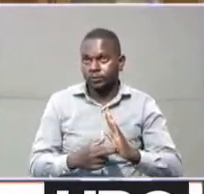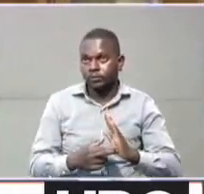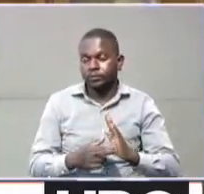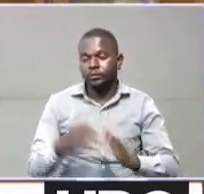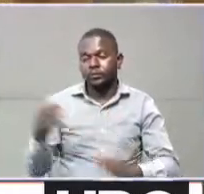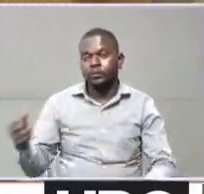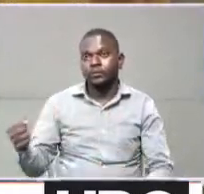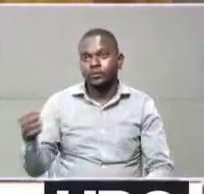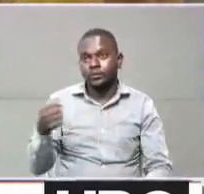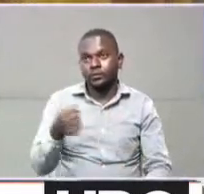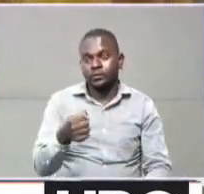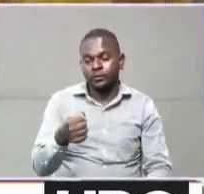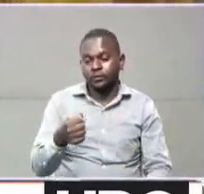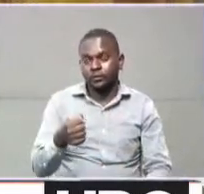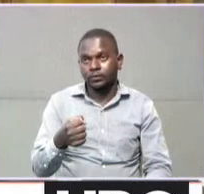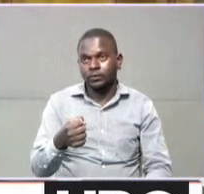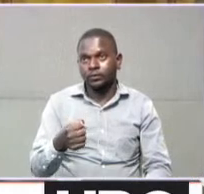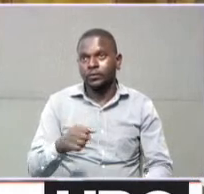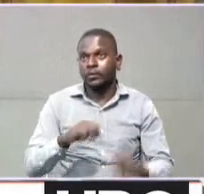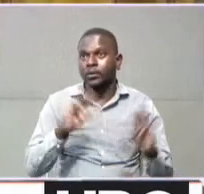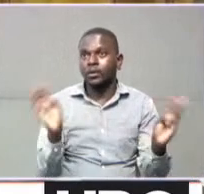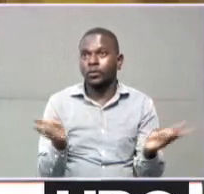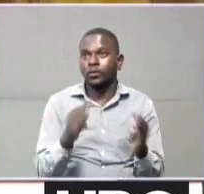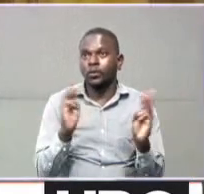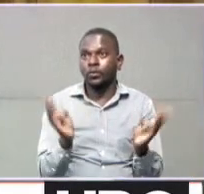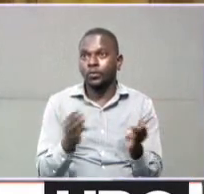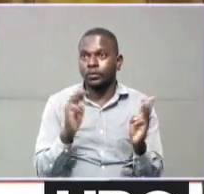designate and whips